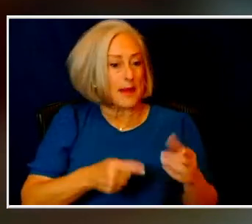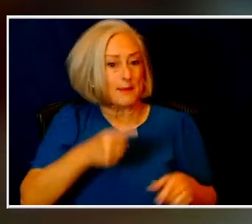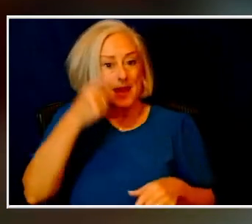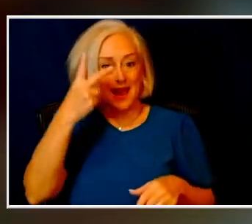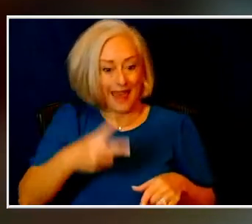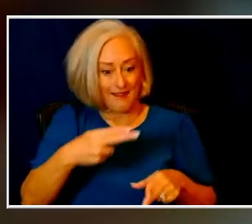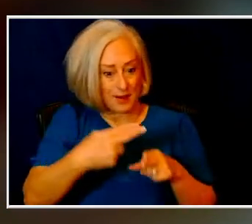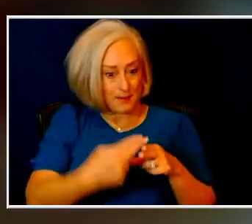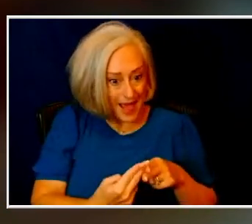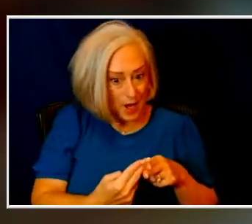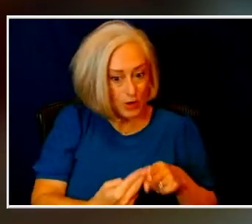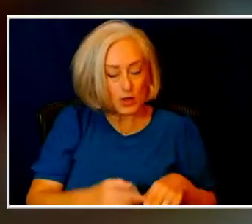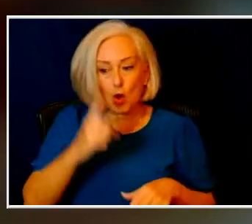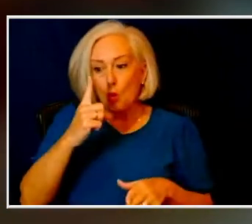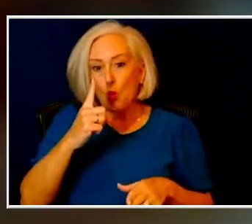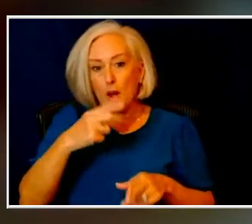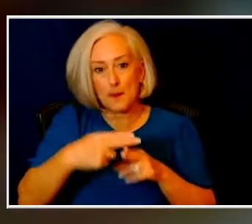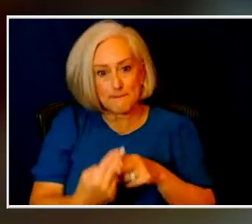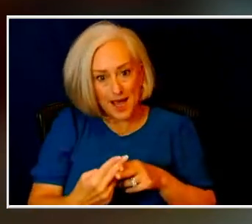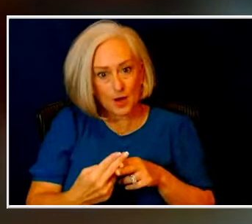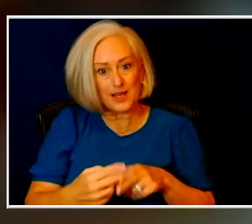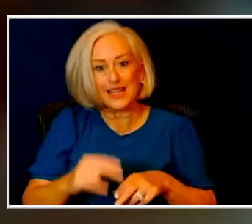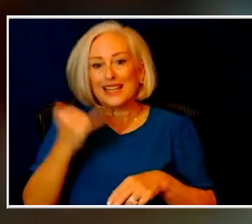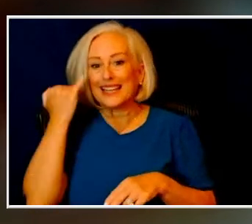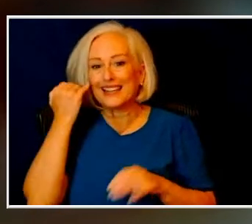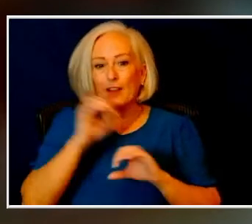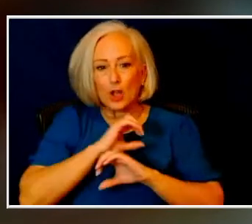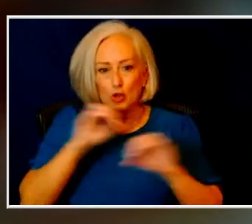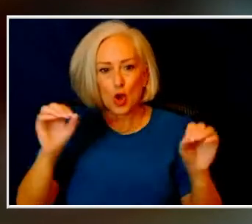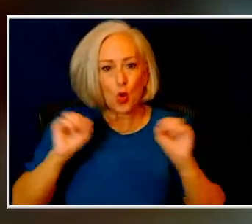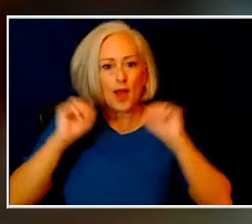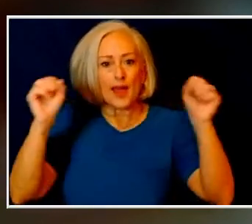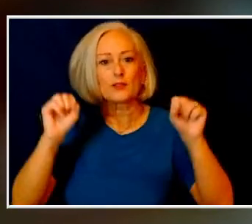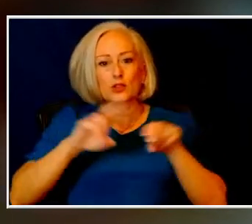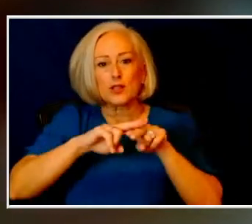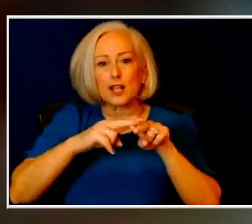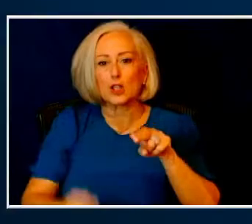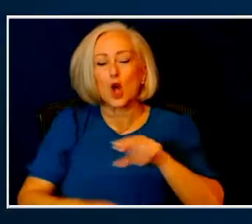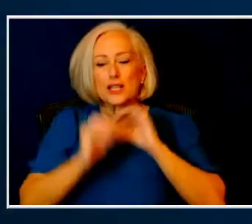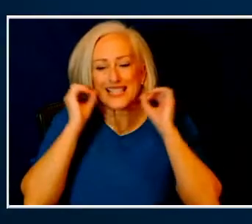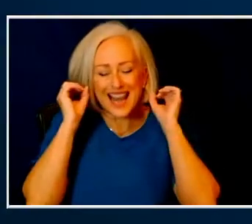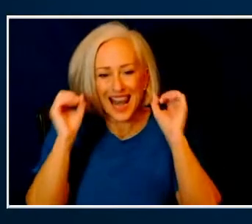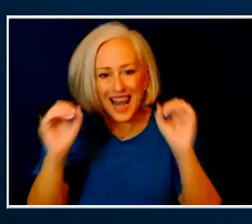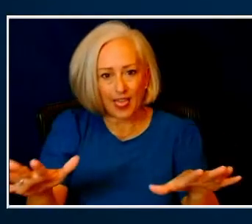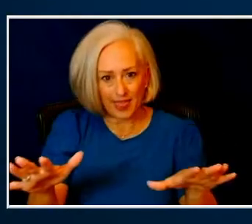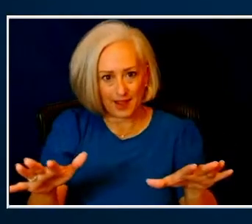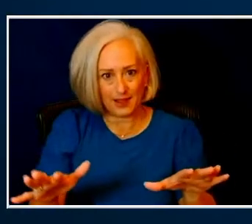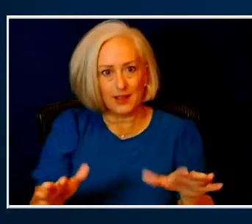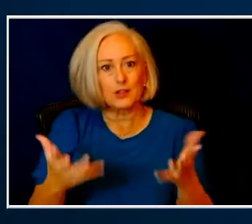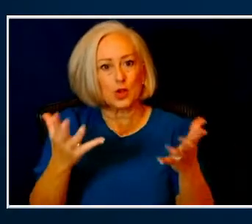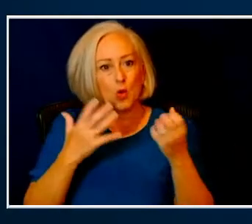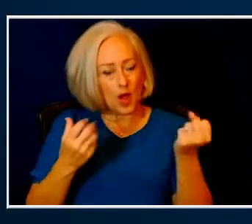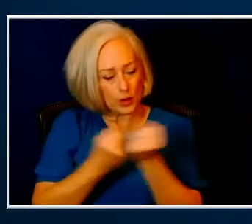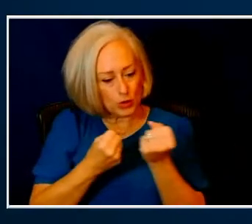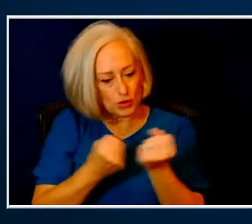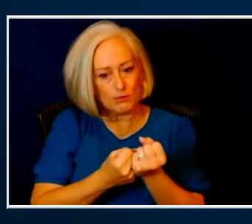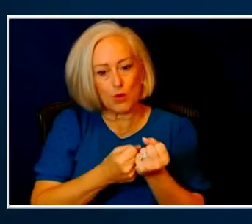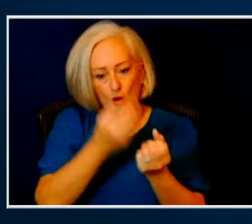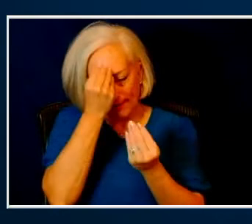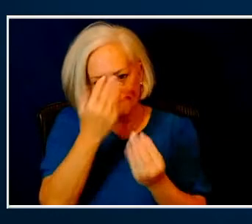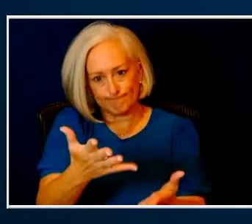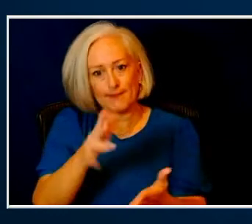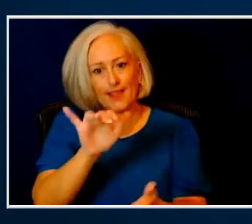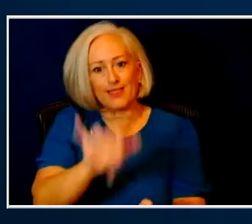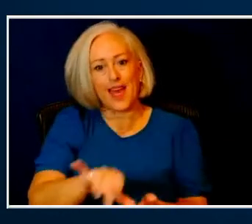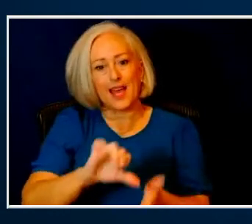week before, but if I didn't exercise, I lost nothing. So That's that I interesting. really want to reinforce that. And it wasn't hard exercise.